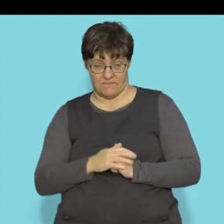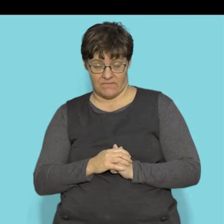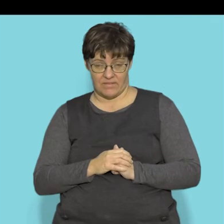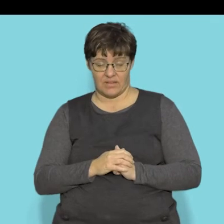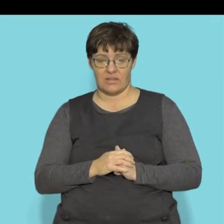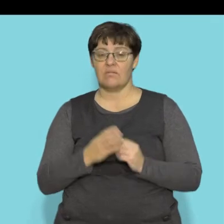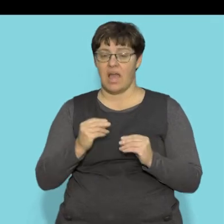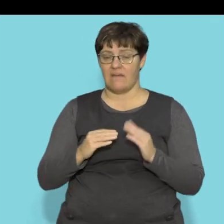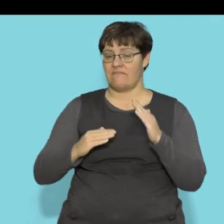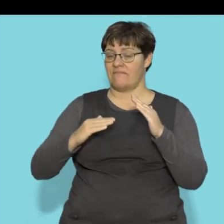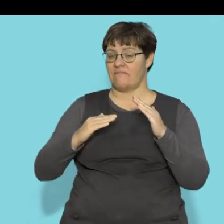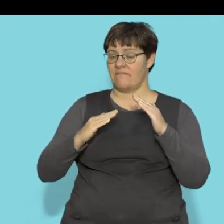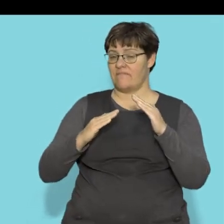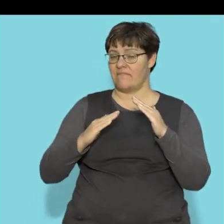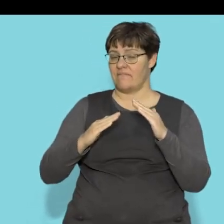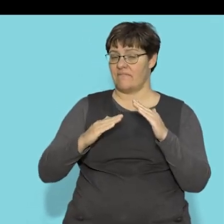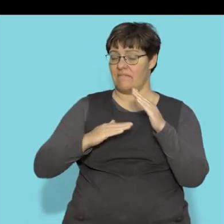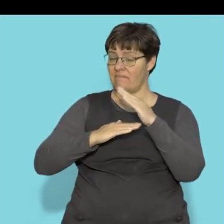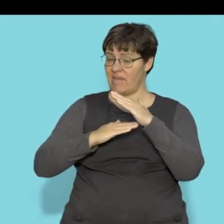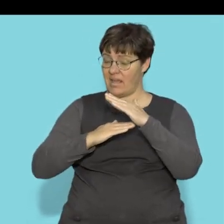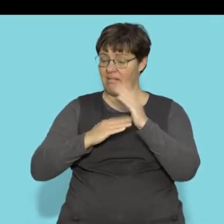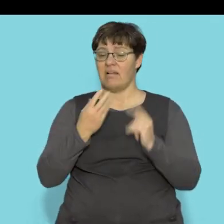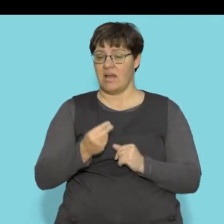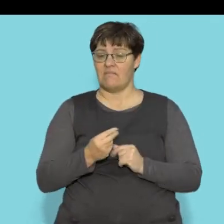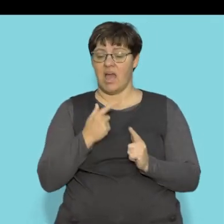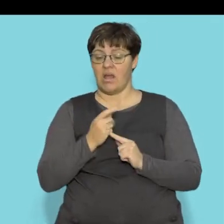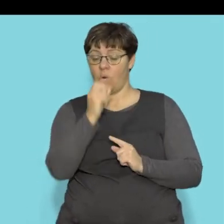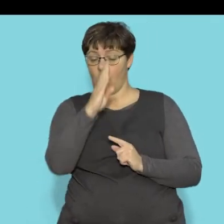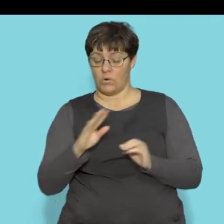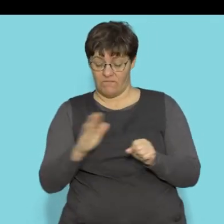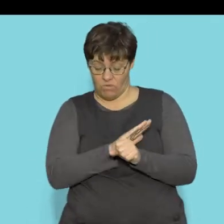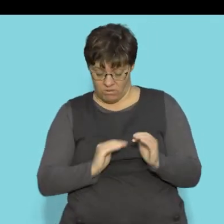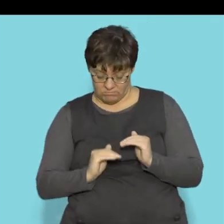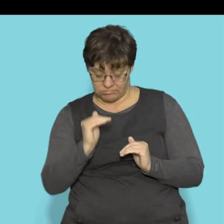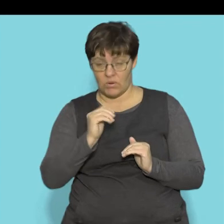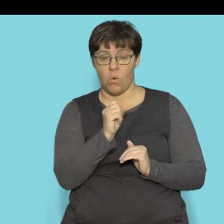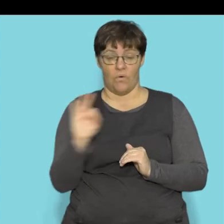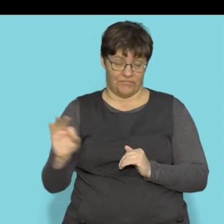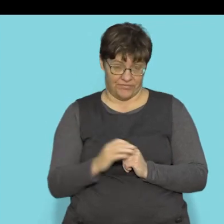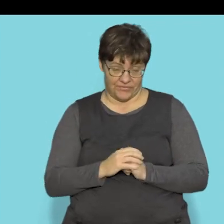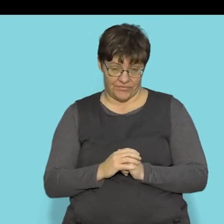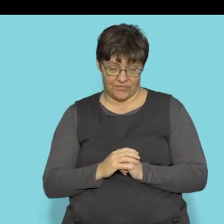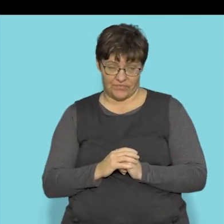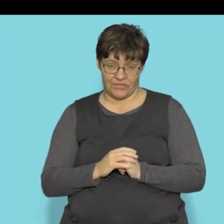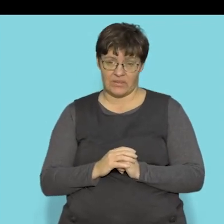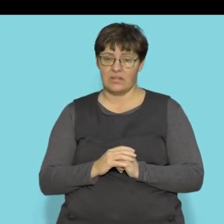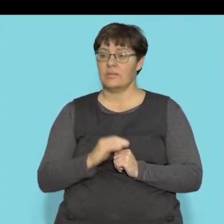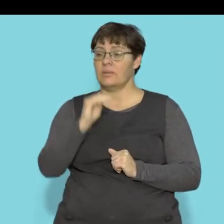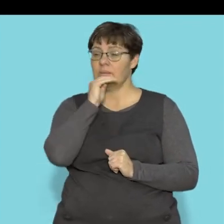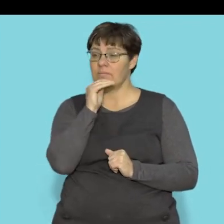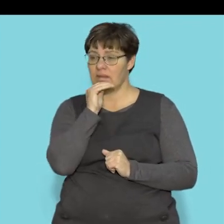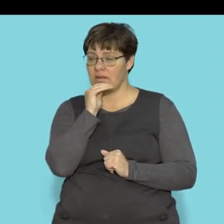that angle. We also know the rate of pumping until it's a quarter full. So we need to calculate the time in hours, but I'm first going to have